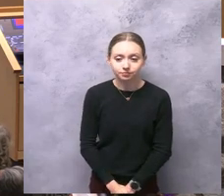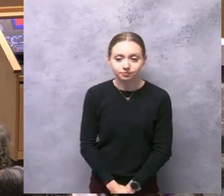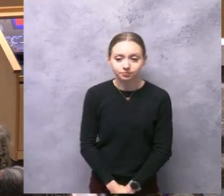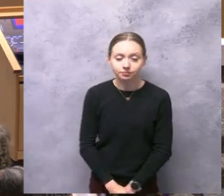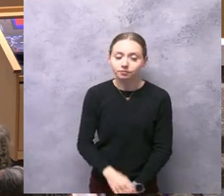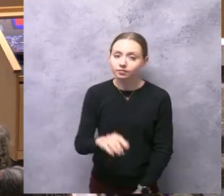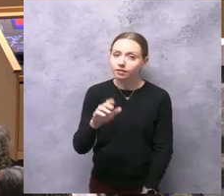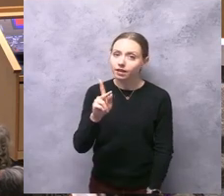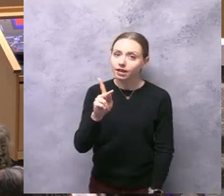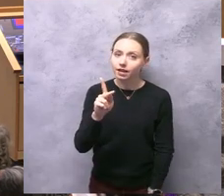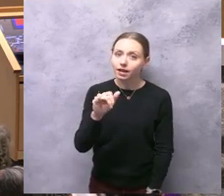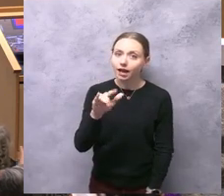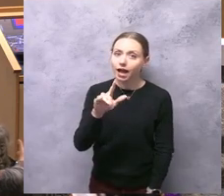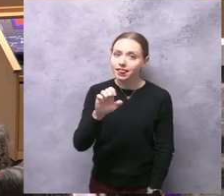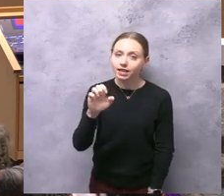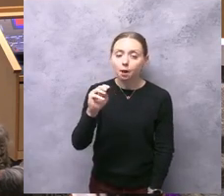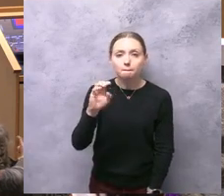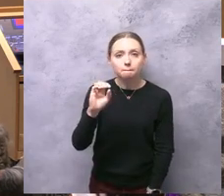Kylie Mock.